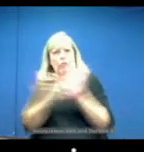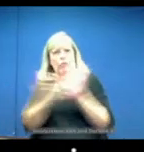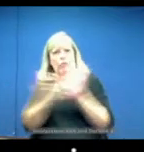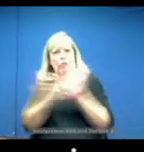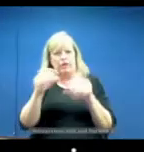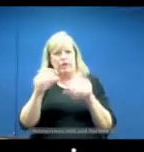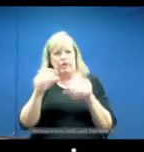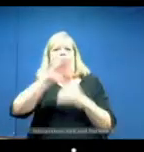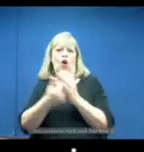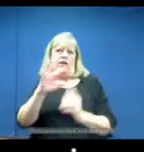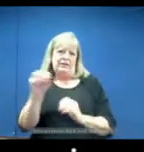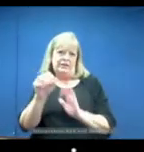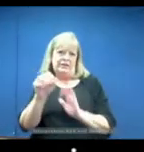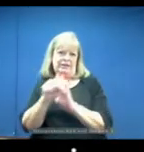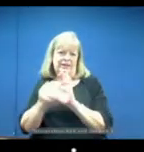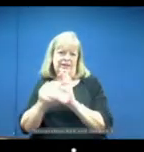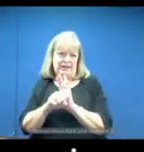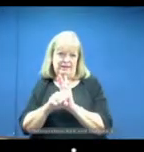be